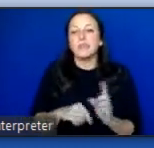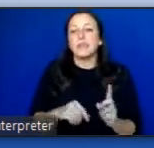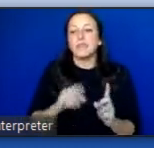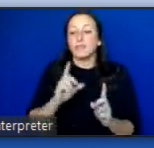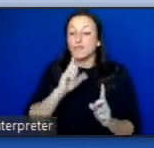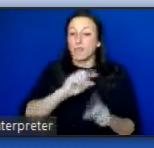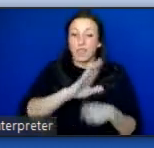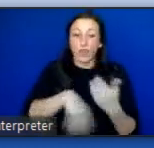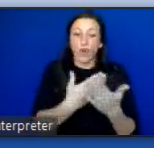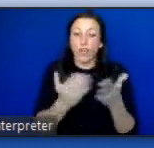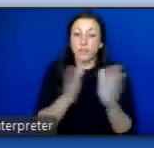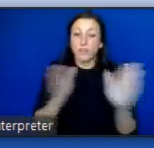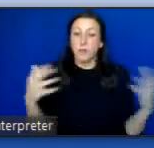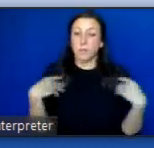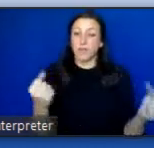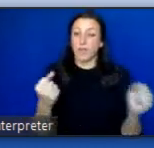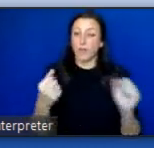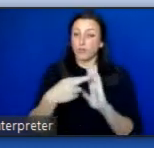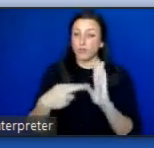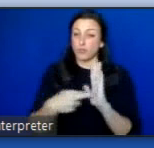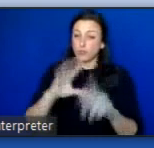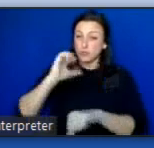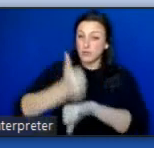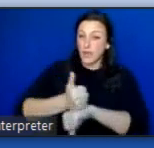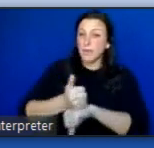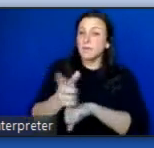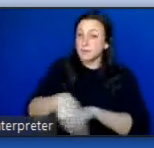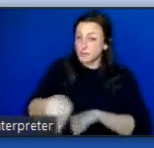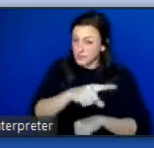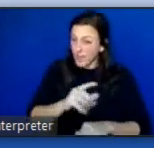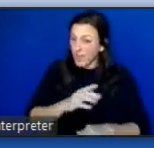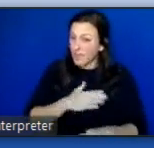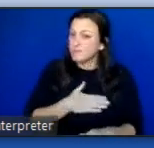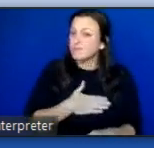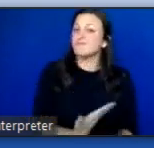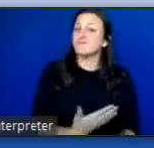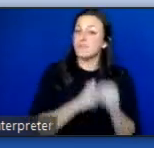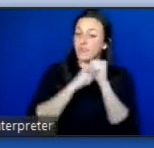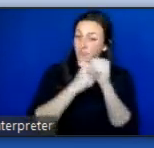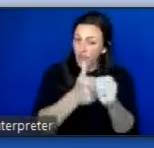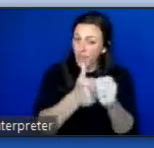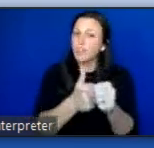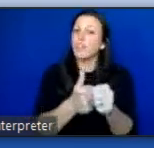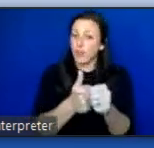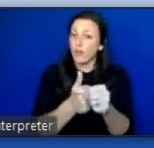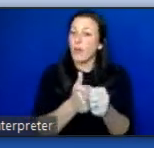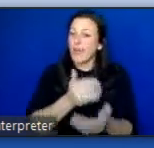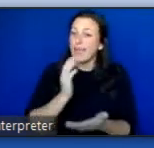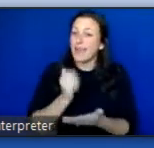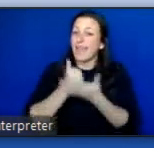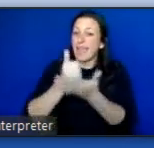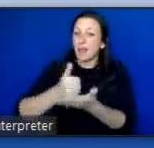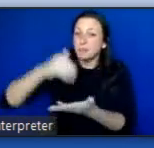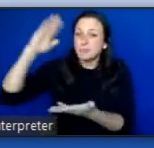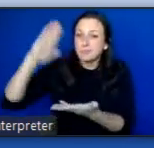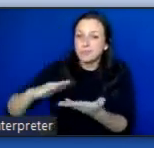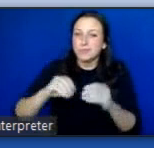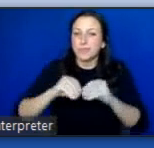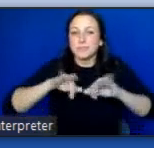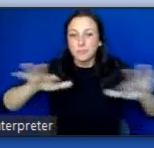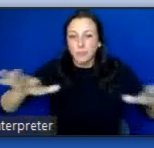and slow the spread consistently throughout this pandemic. And I think that's why Colorado has had such